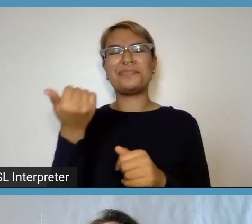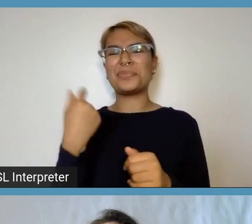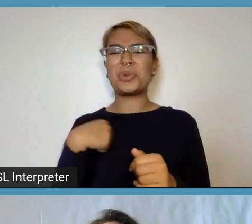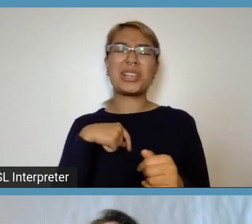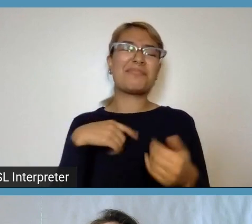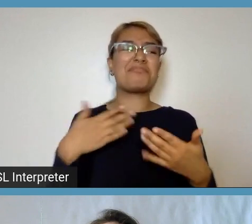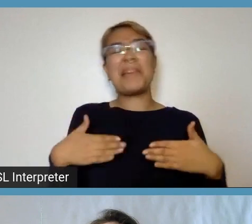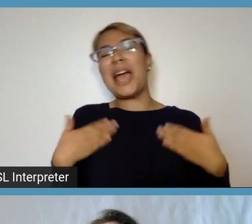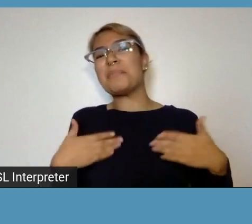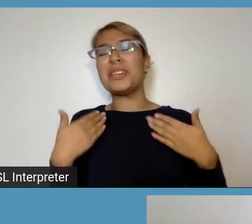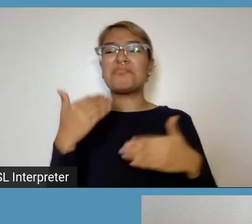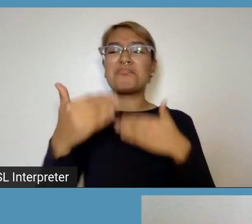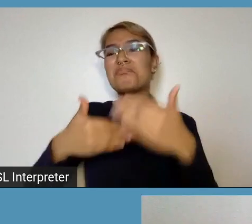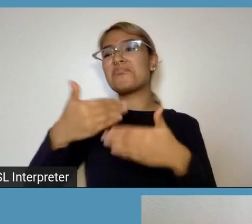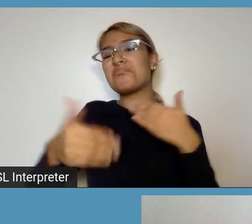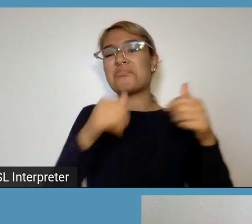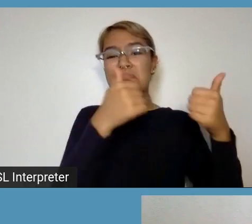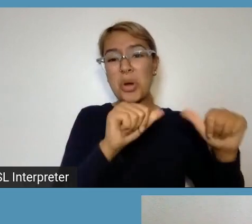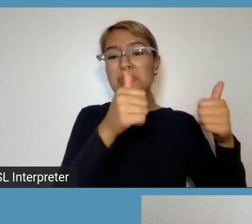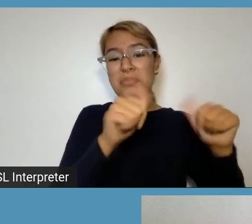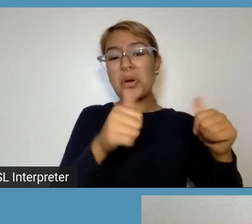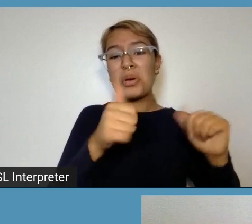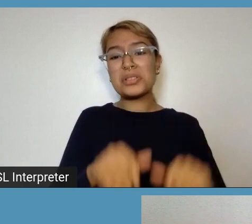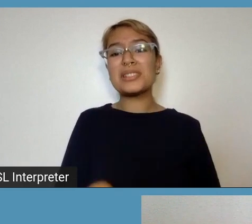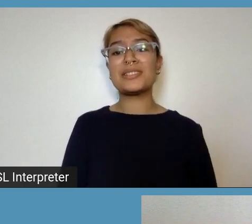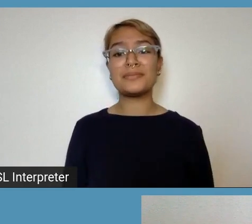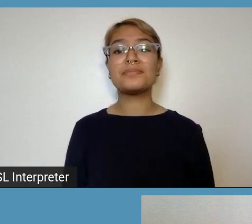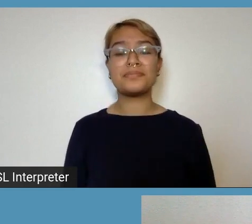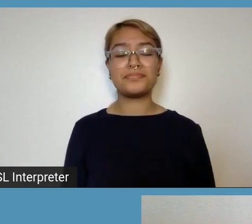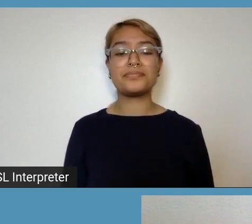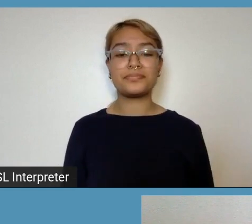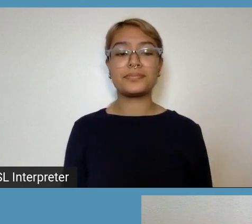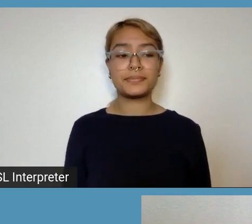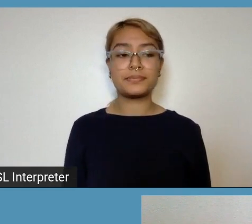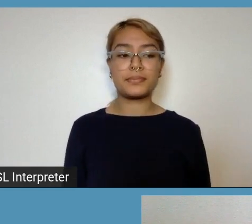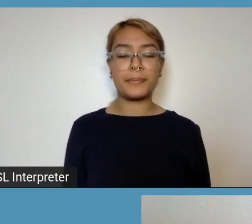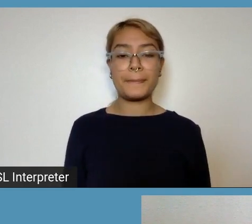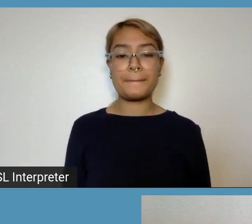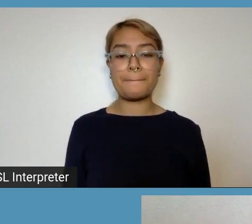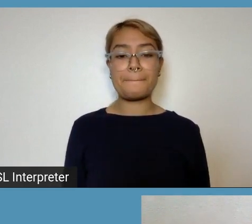as we are and the board is more interested in other types of our work.